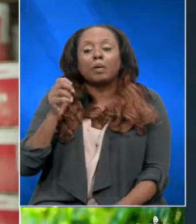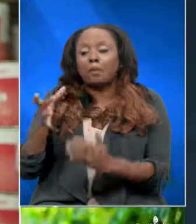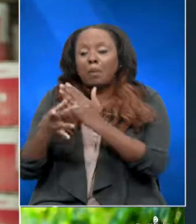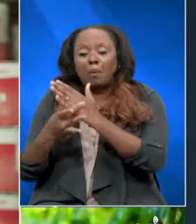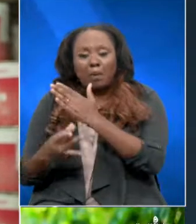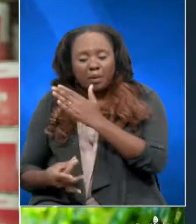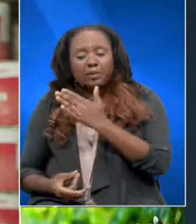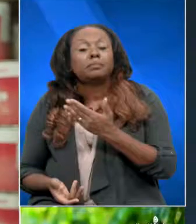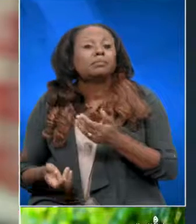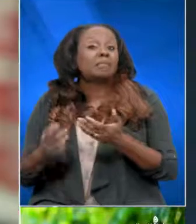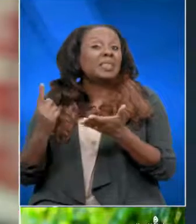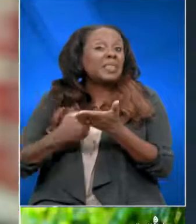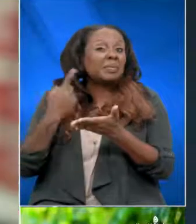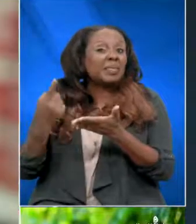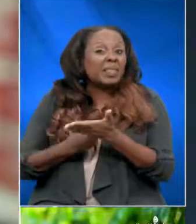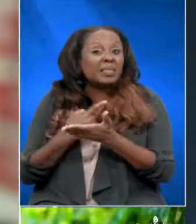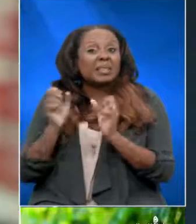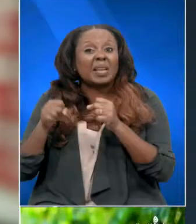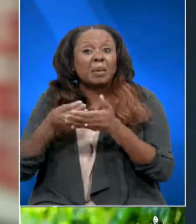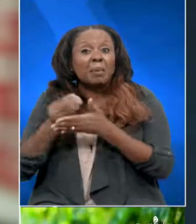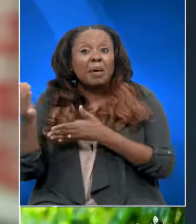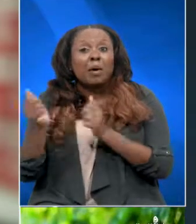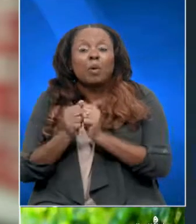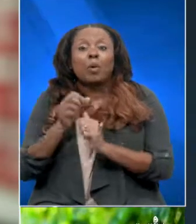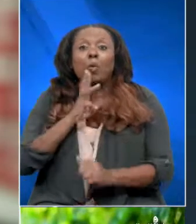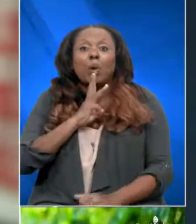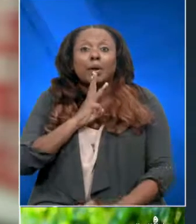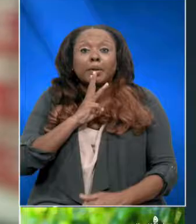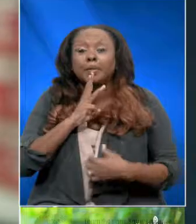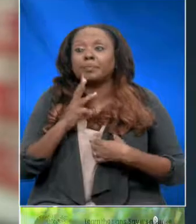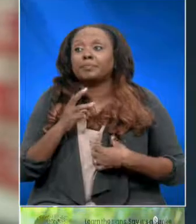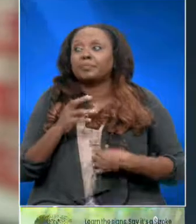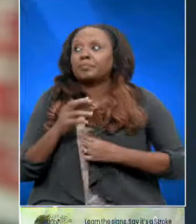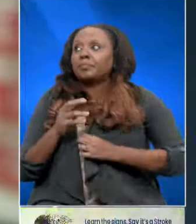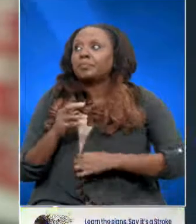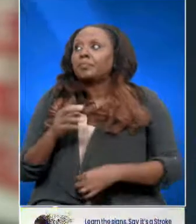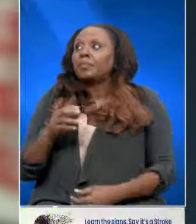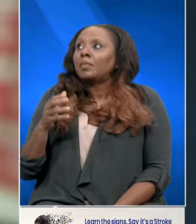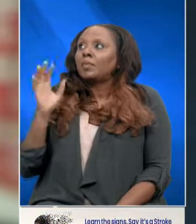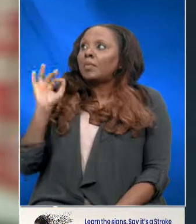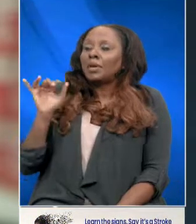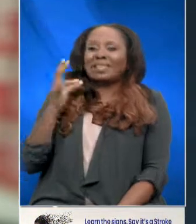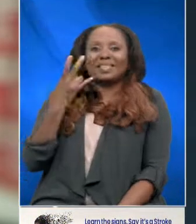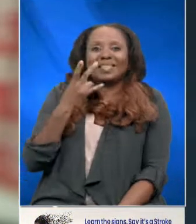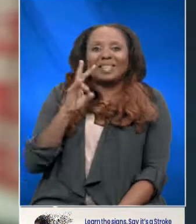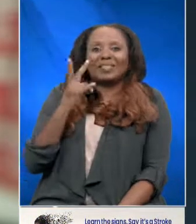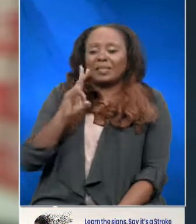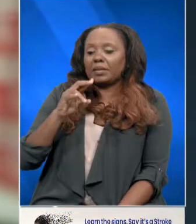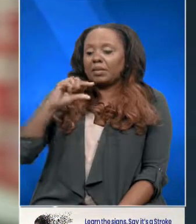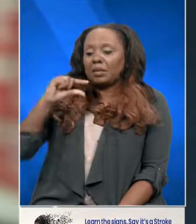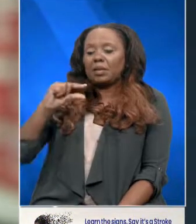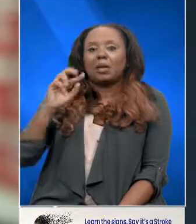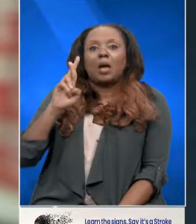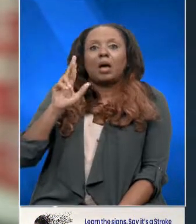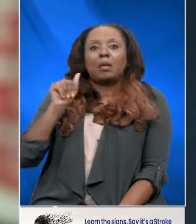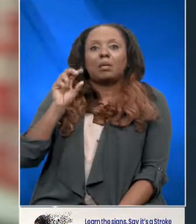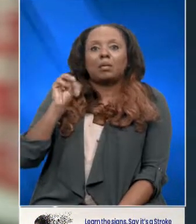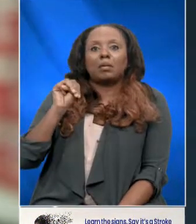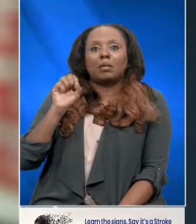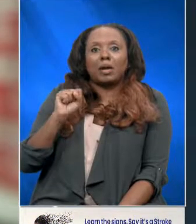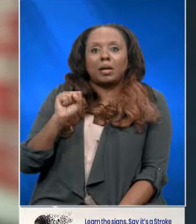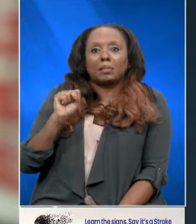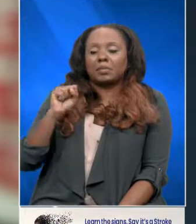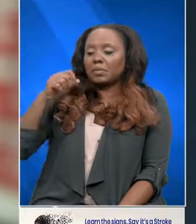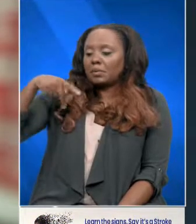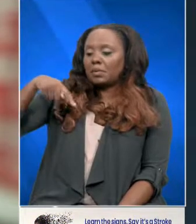And this is a good source of protein. So this entire can has about 17 grams of protein, and that's actually a really good source